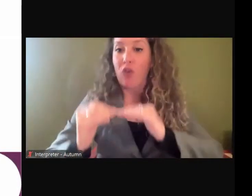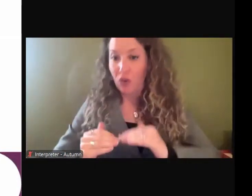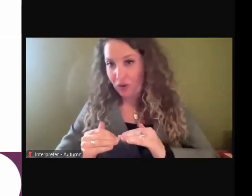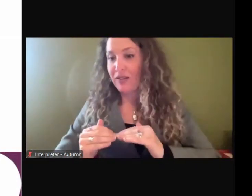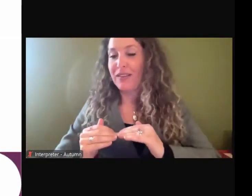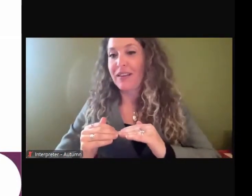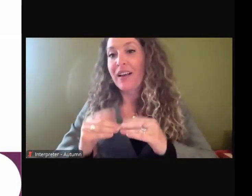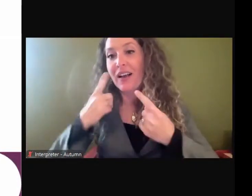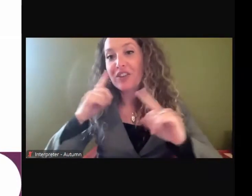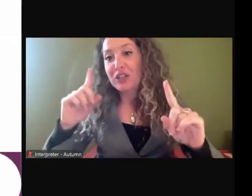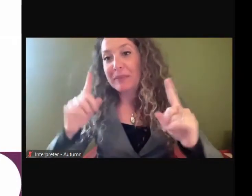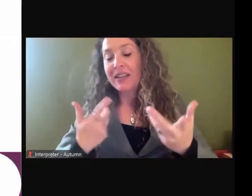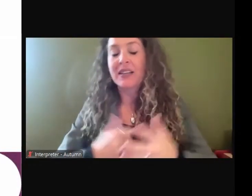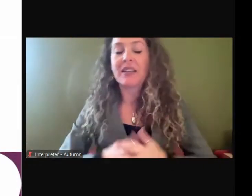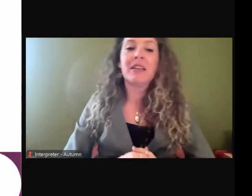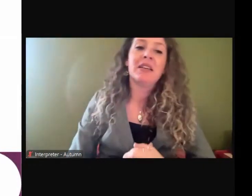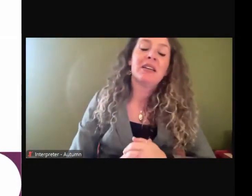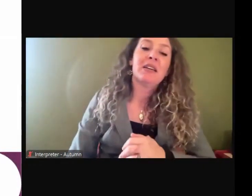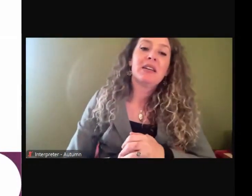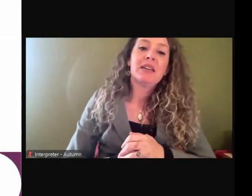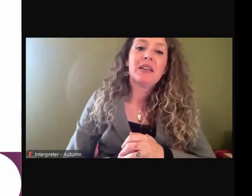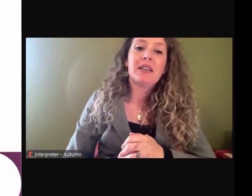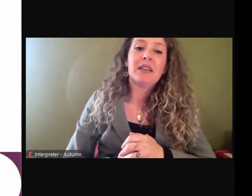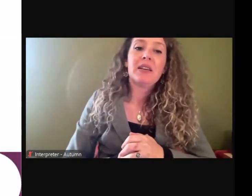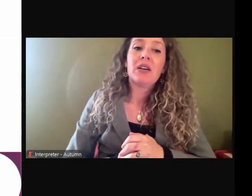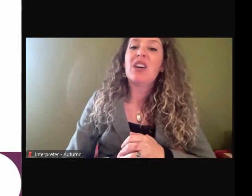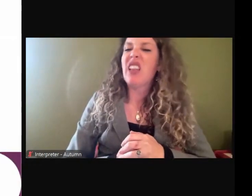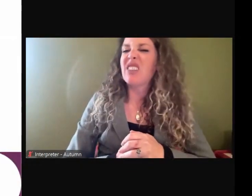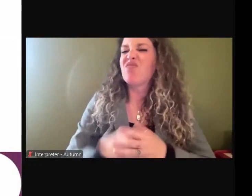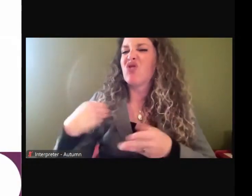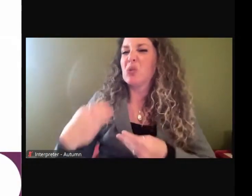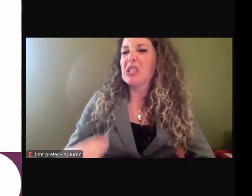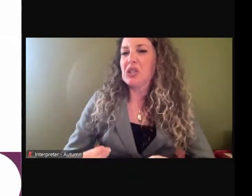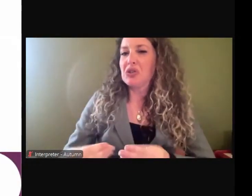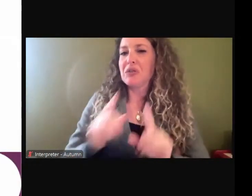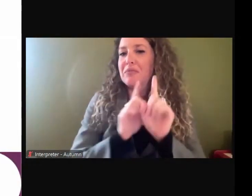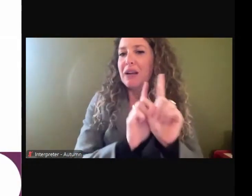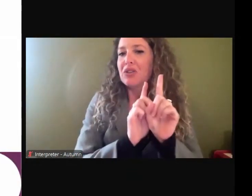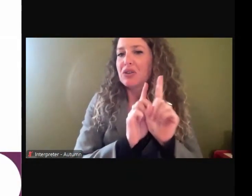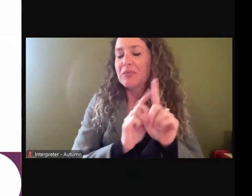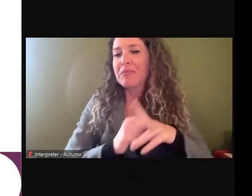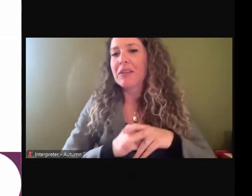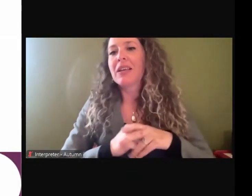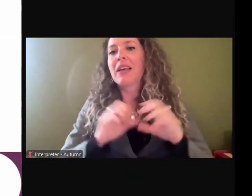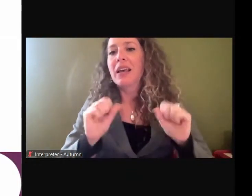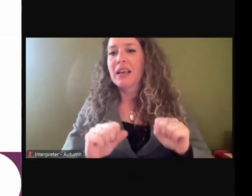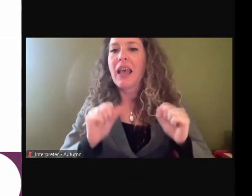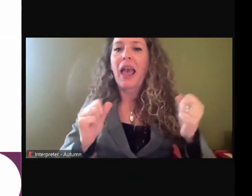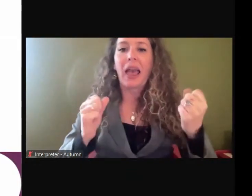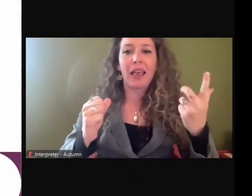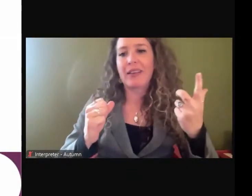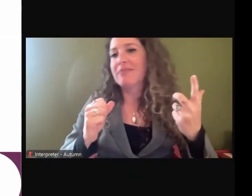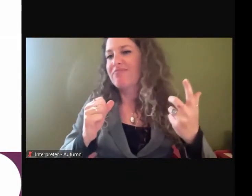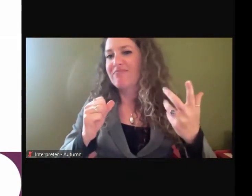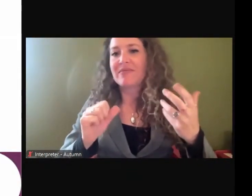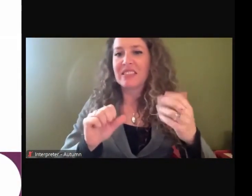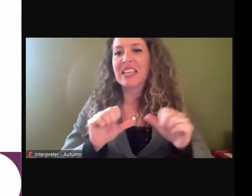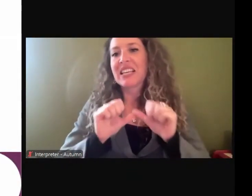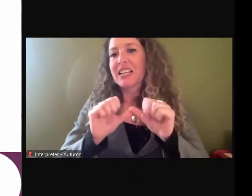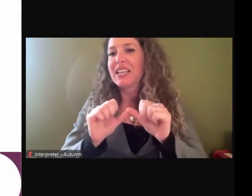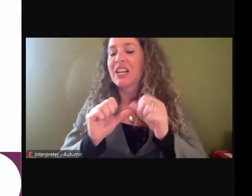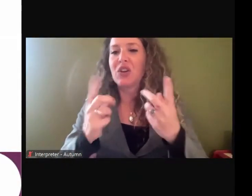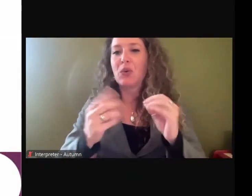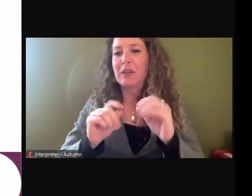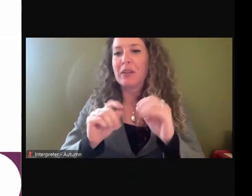achieved. We know that traditional mentorship models can perpetuate ableist assumption and ideas. And what's really exciting